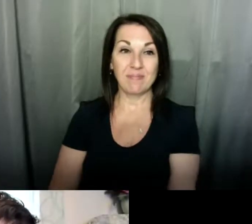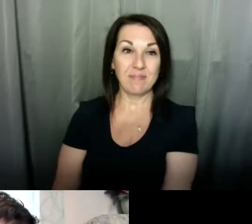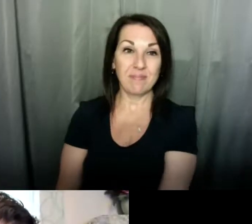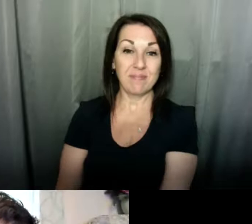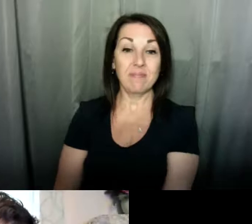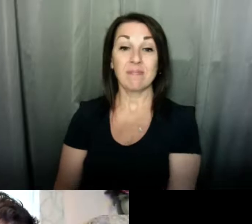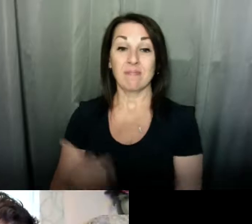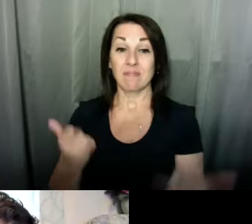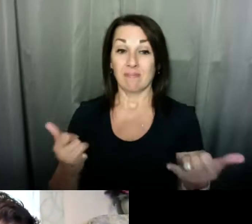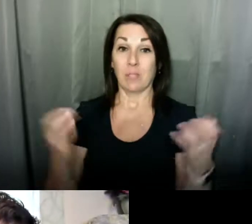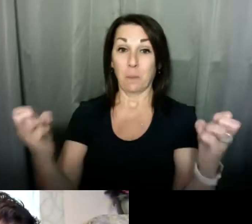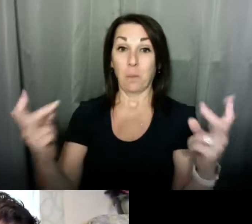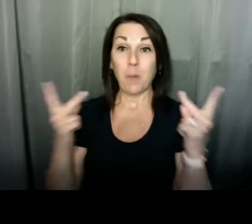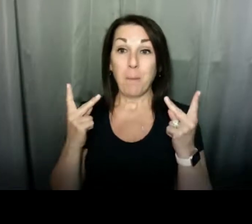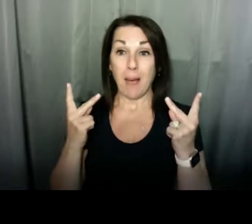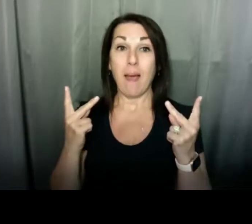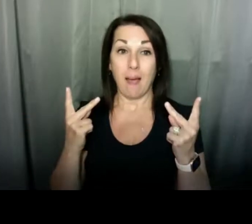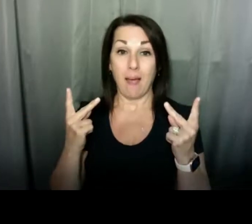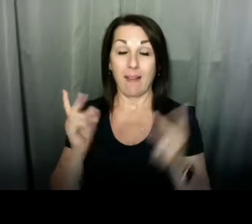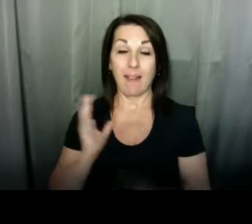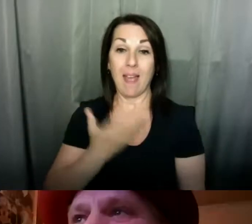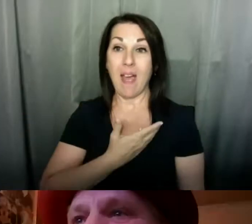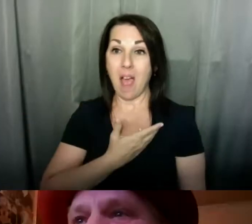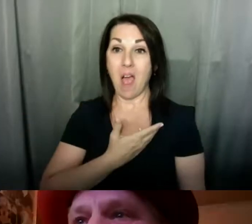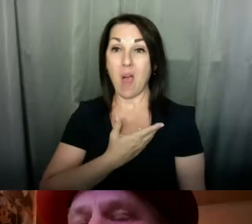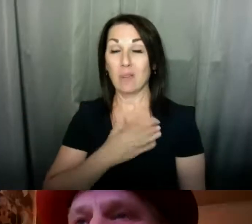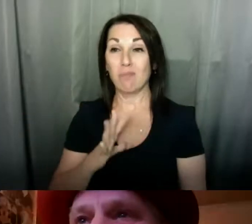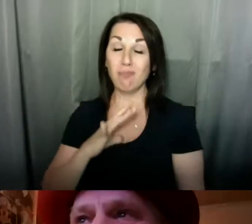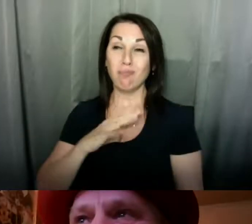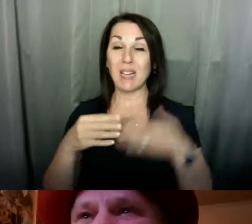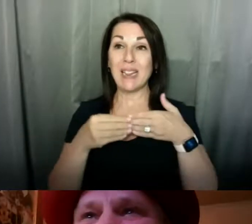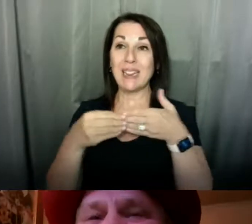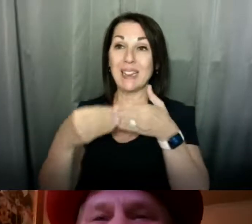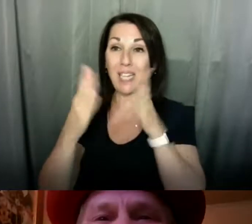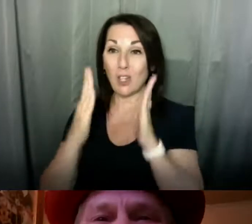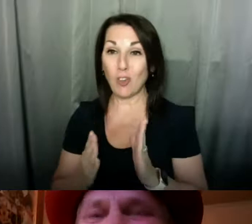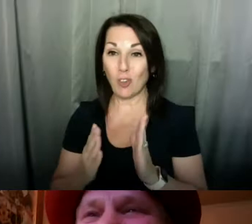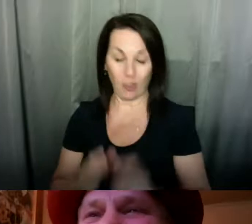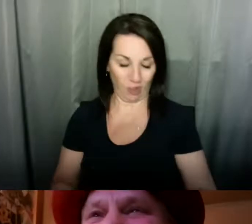So we are going to bring back our illustrious leader.